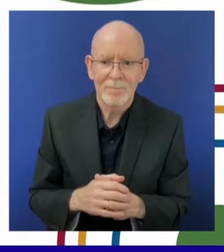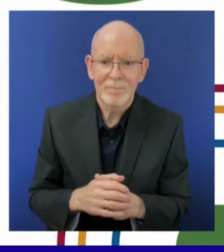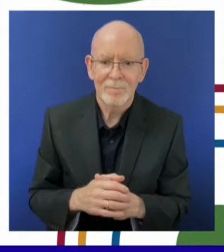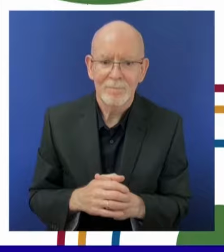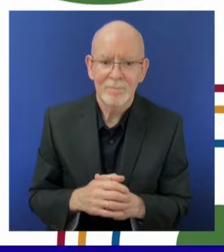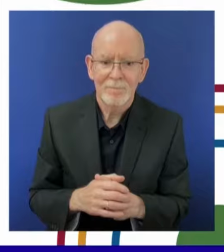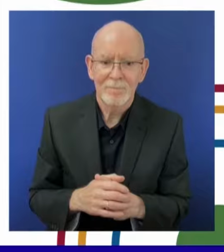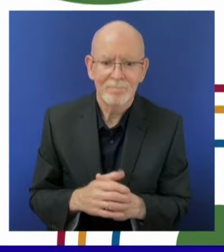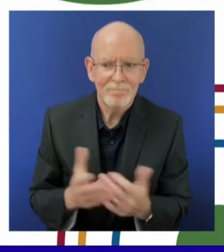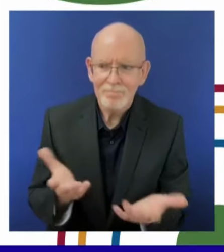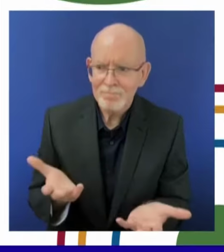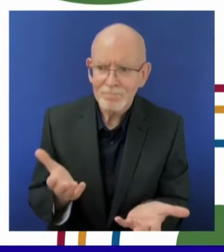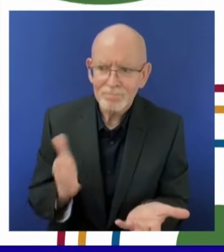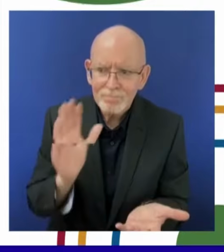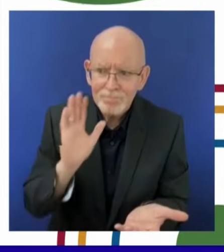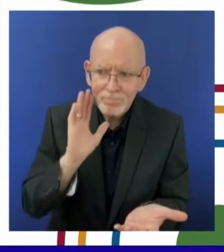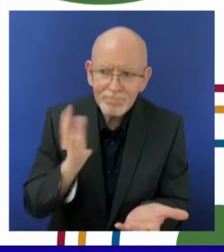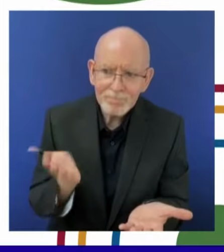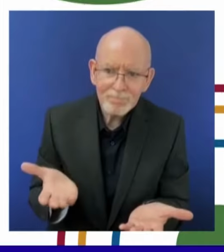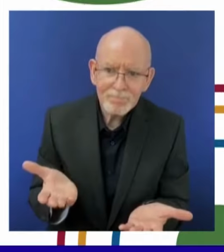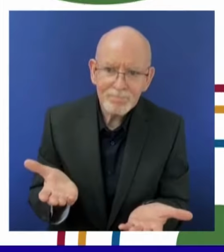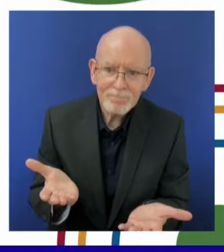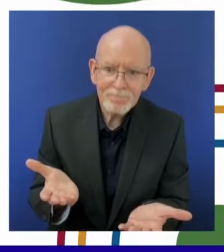Could you unmute?